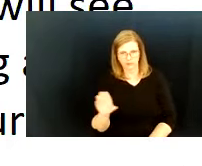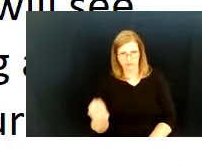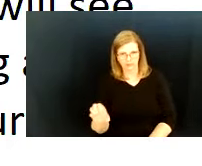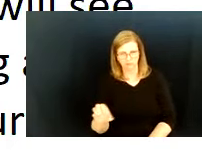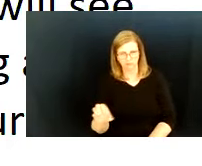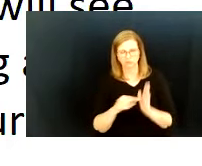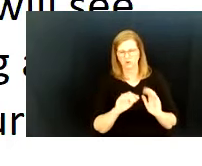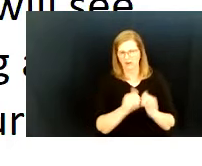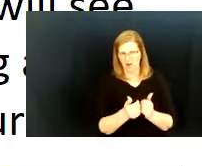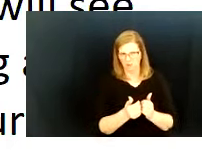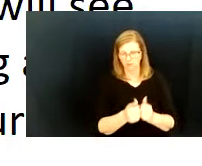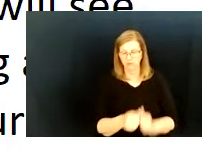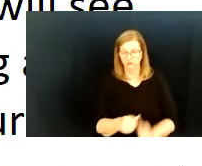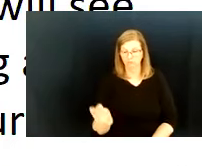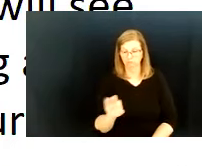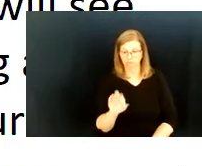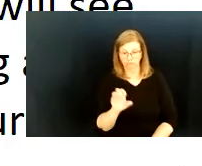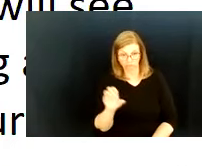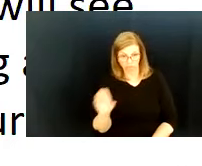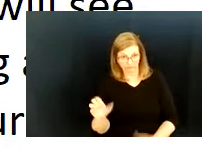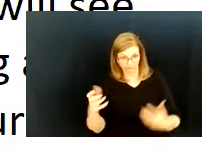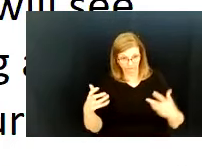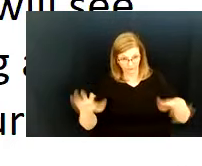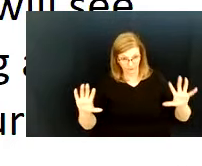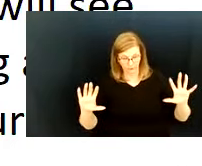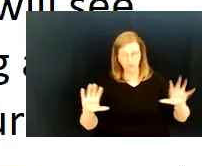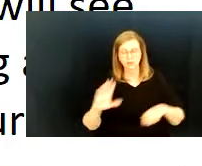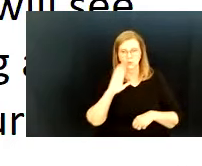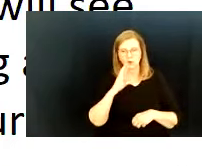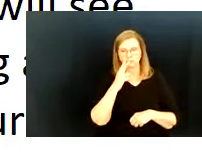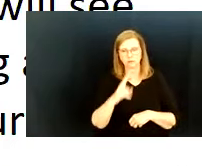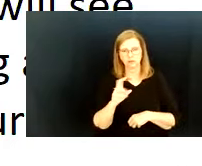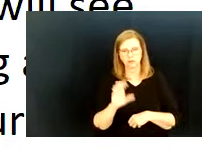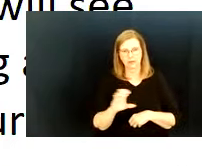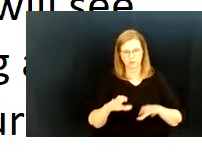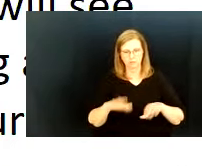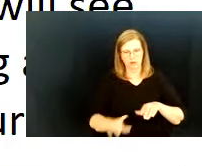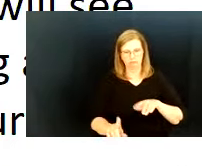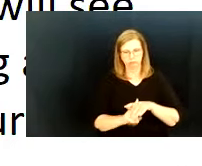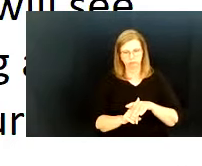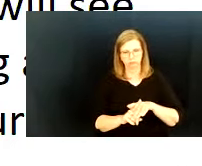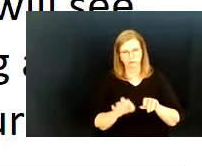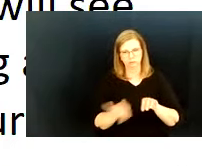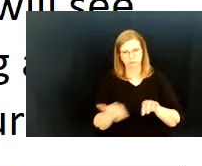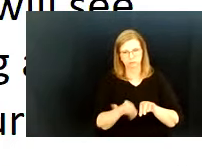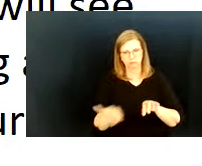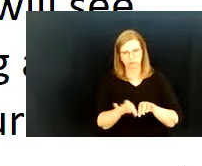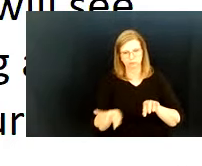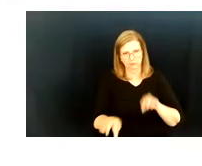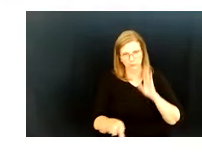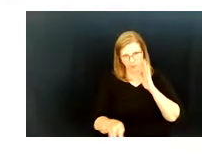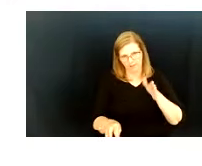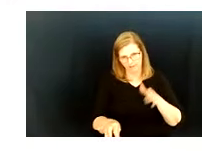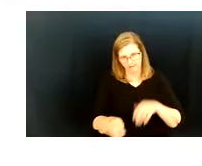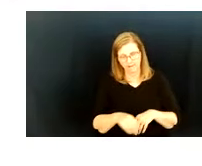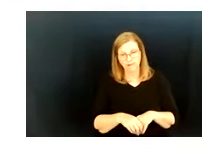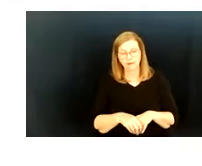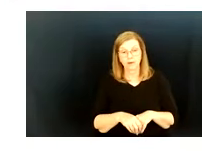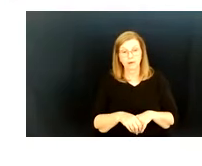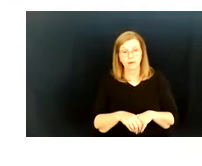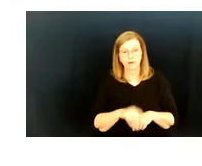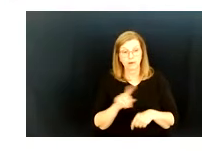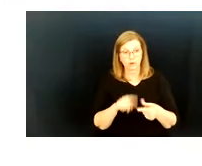After selecting closed caption, you will see the captioning at the bottom of your screen. When closed